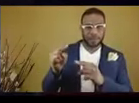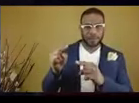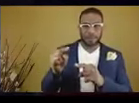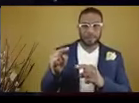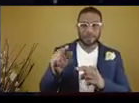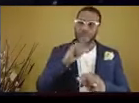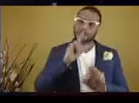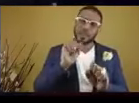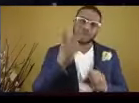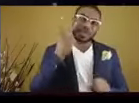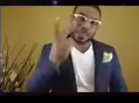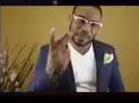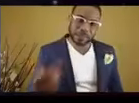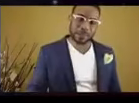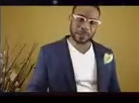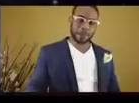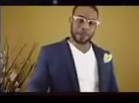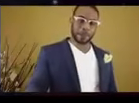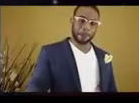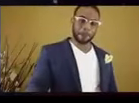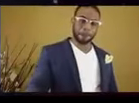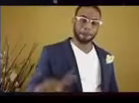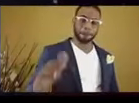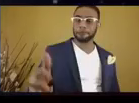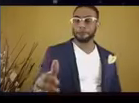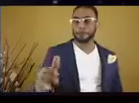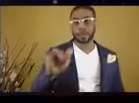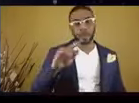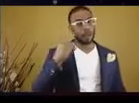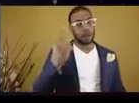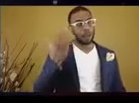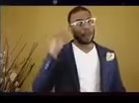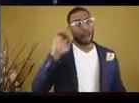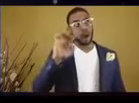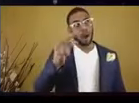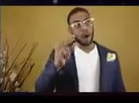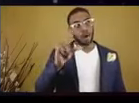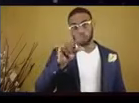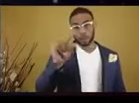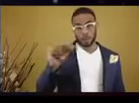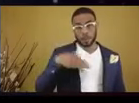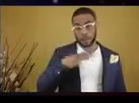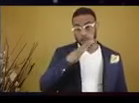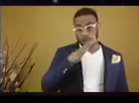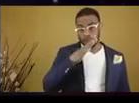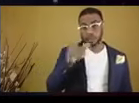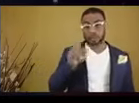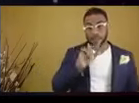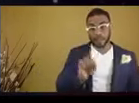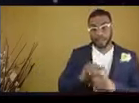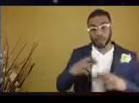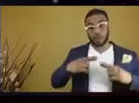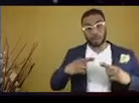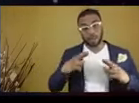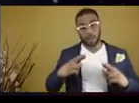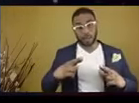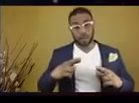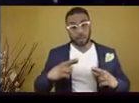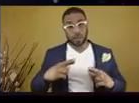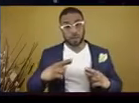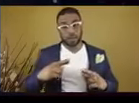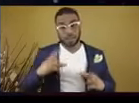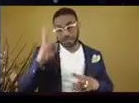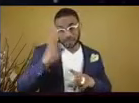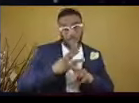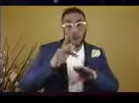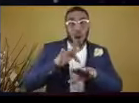be able to see them. Back in August 2020, my mother, she actually had to retire 6 months